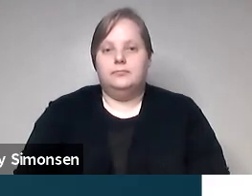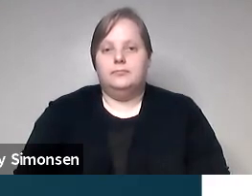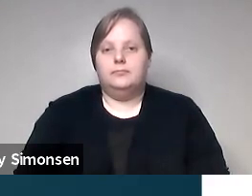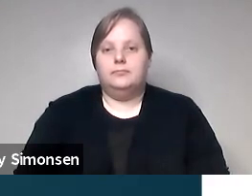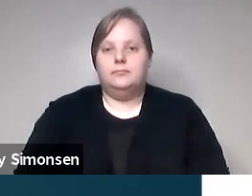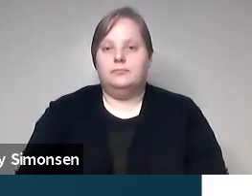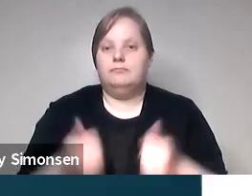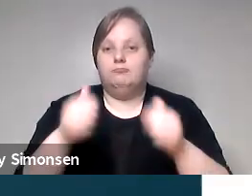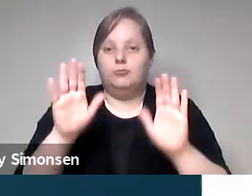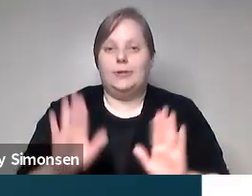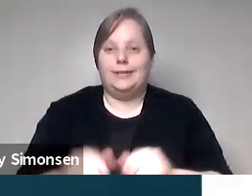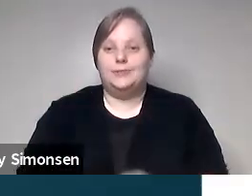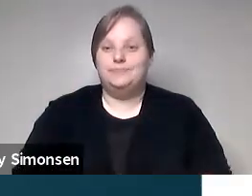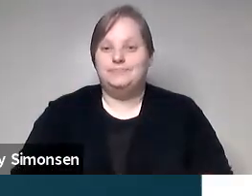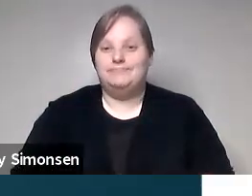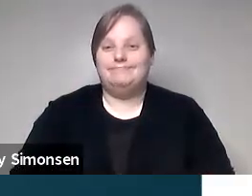Right.